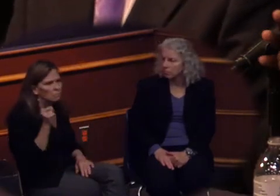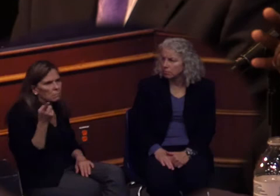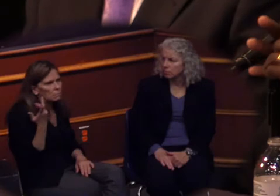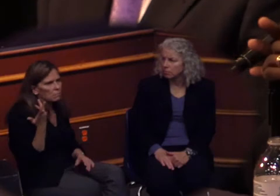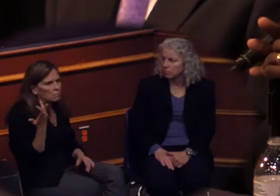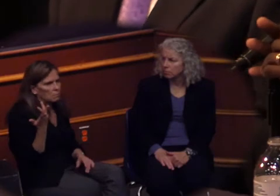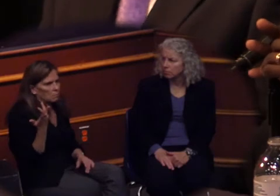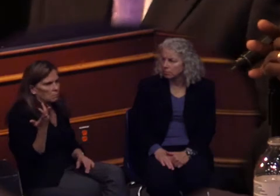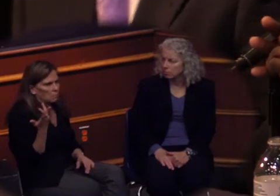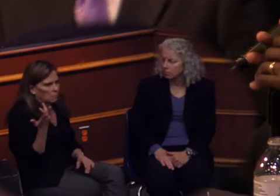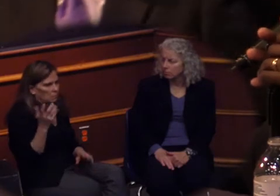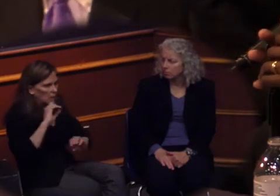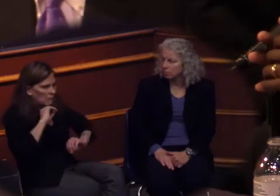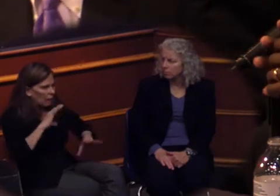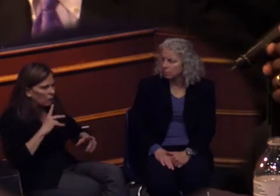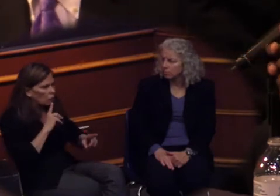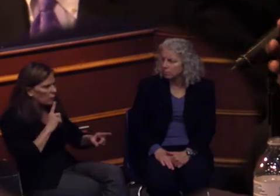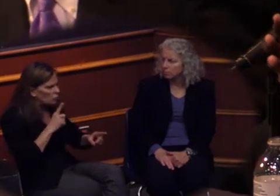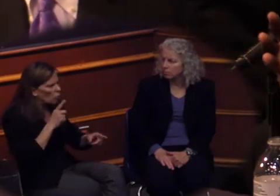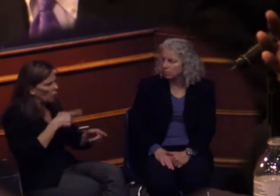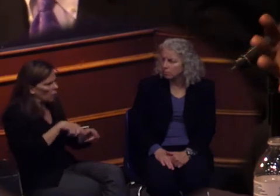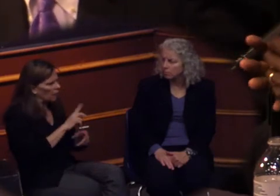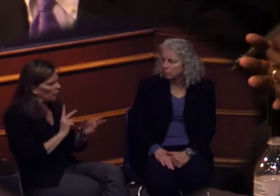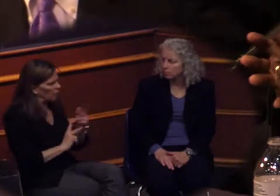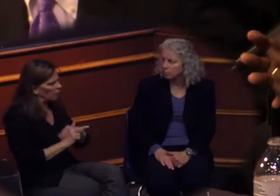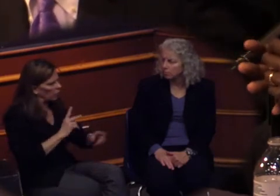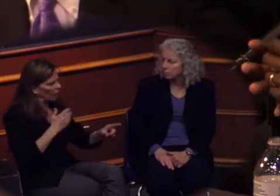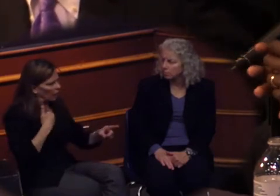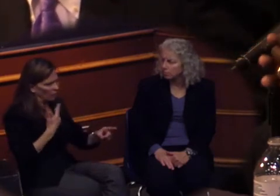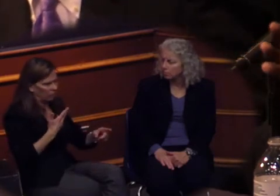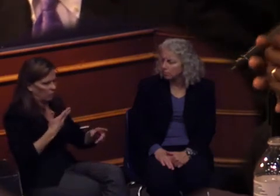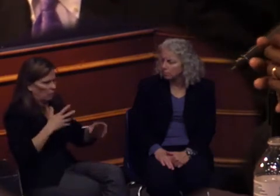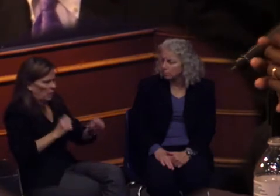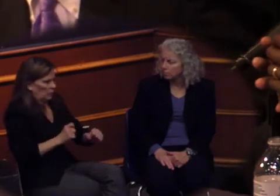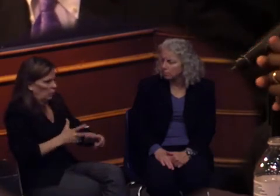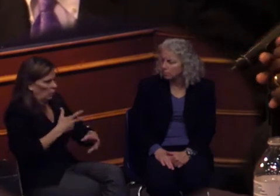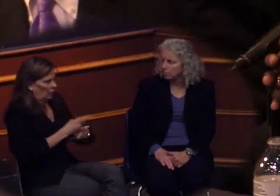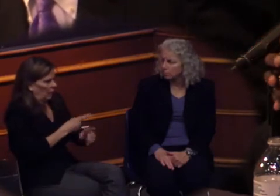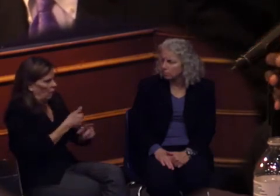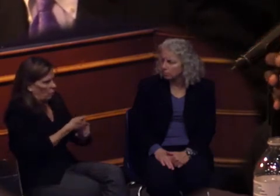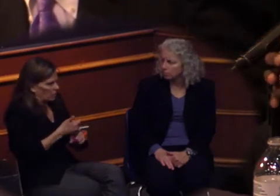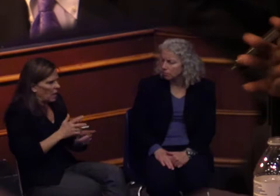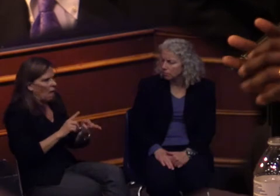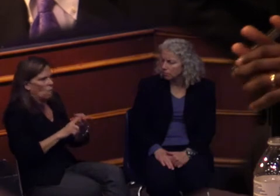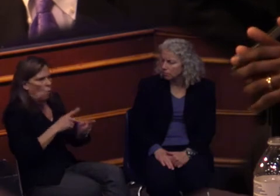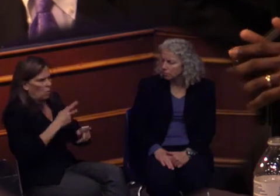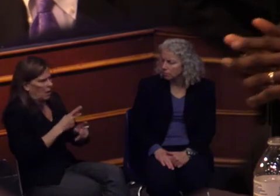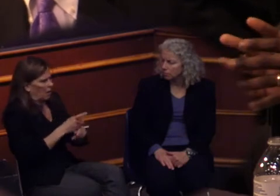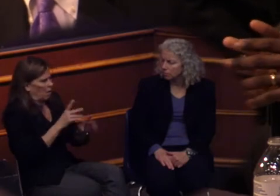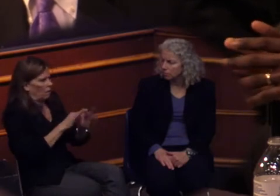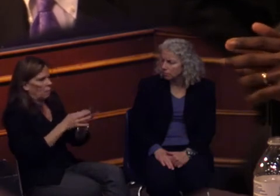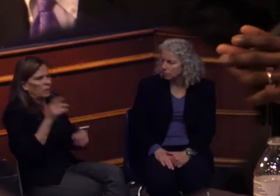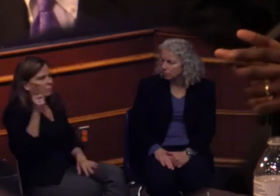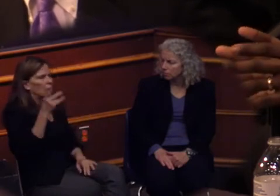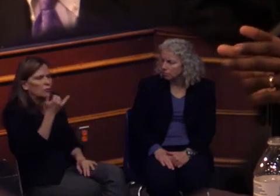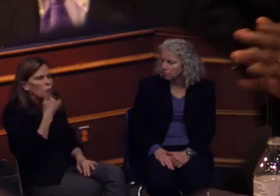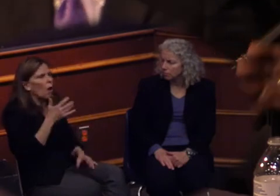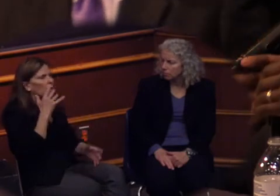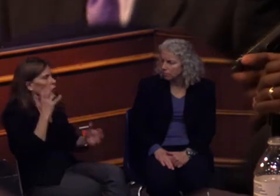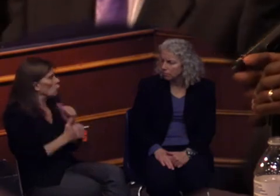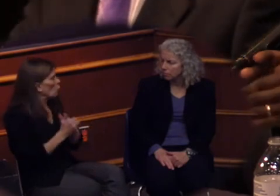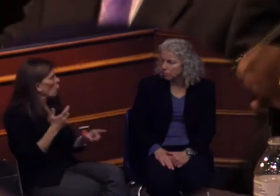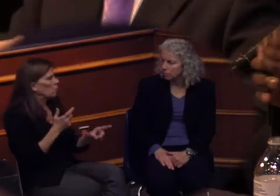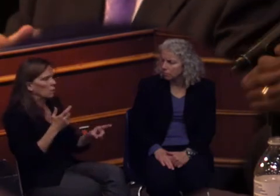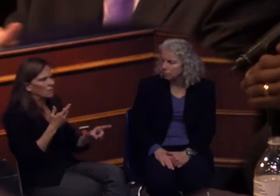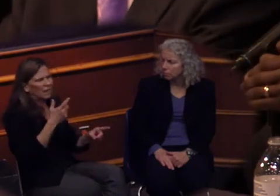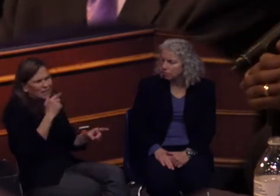people have a platform to be able to take care of themselves or their family members. It is backwards. It is wrong and it's cruel. It is